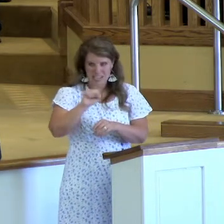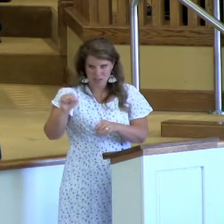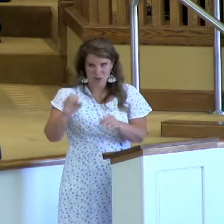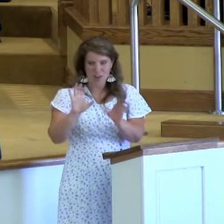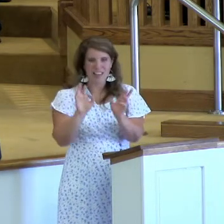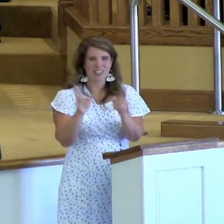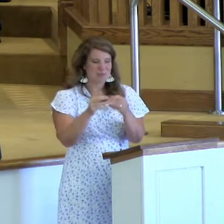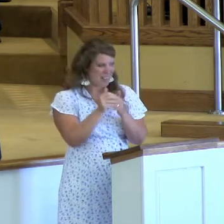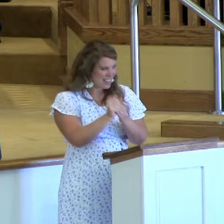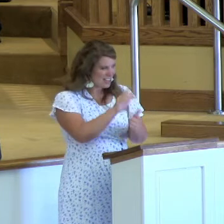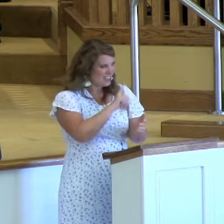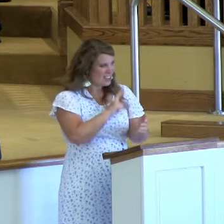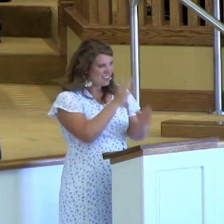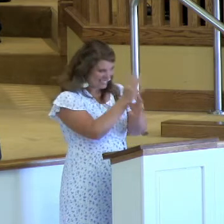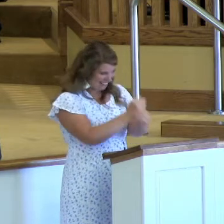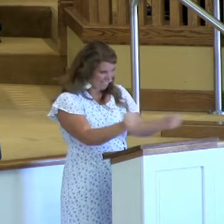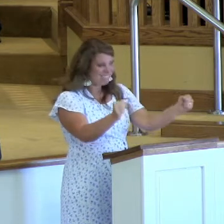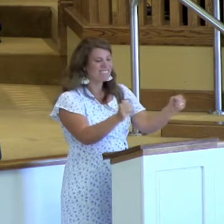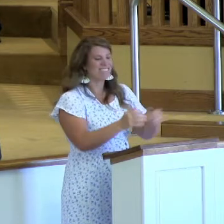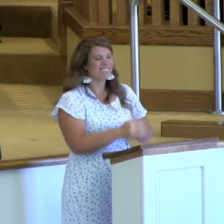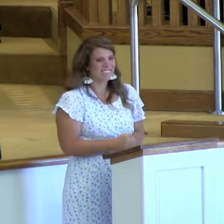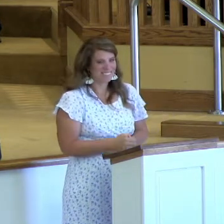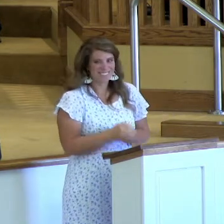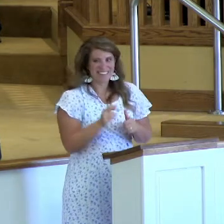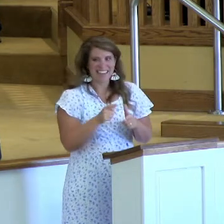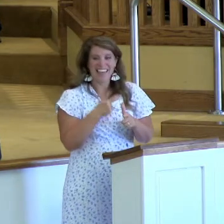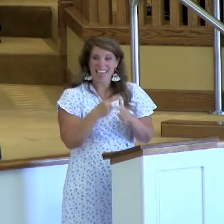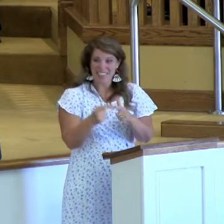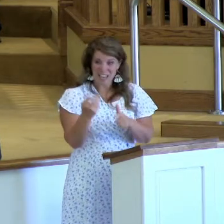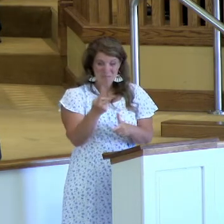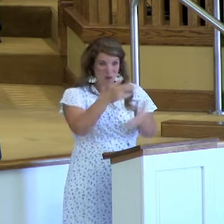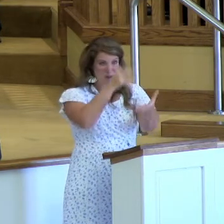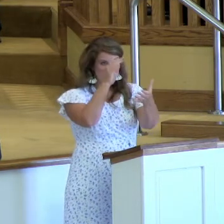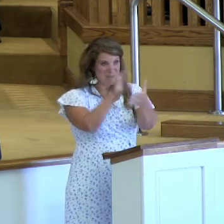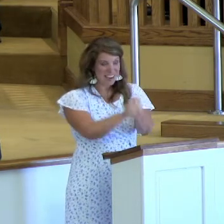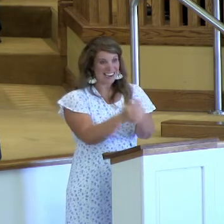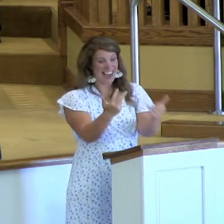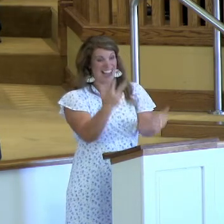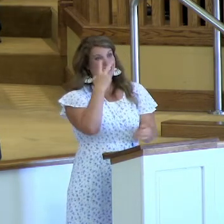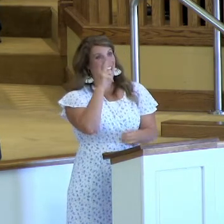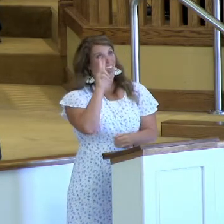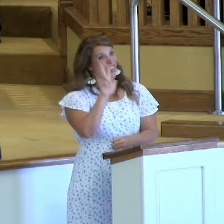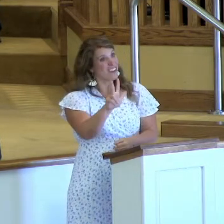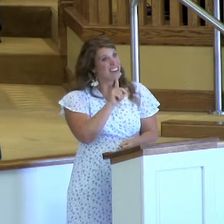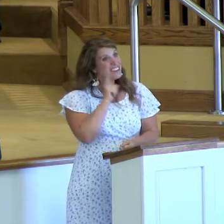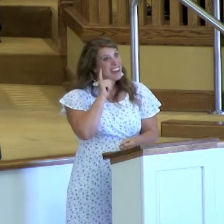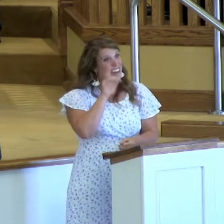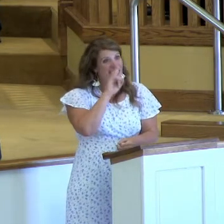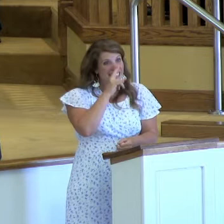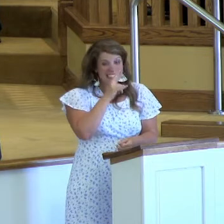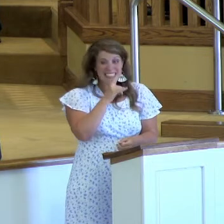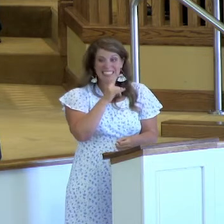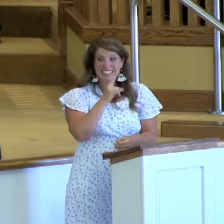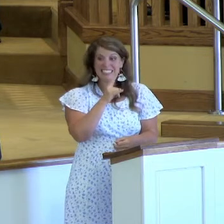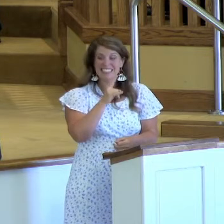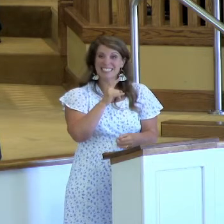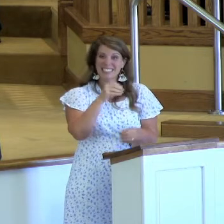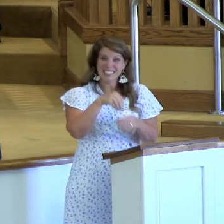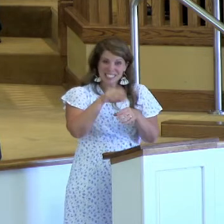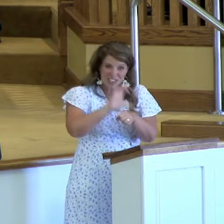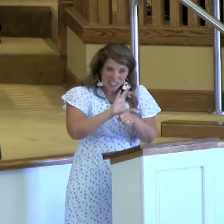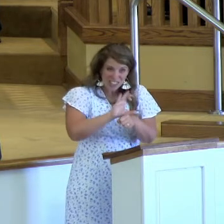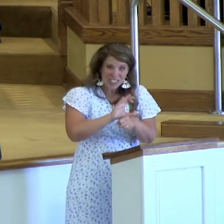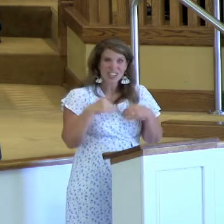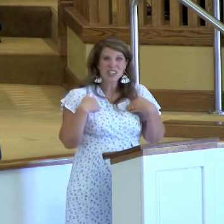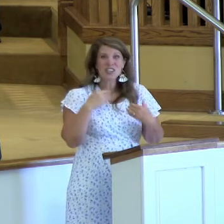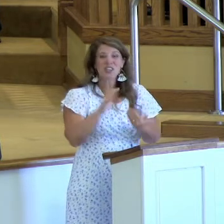and I led him to the Lord, and he got saved, and then to marry them, and now to see three of their deaf kids now in the church and in the youth